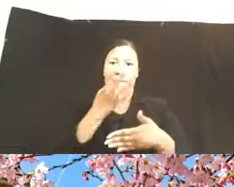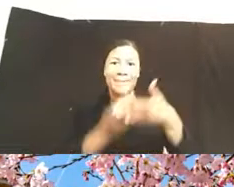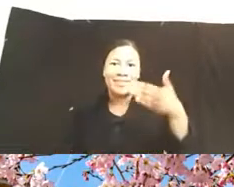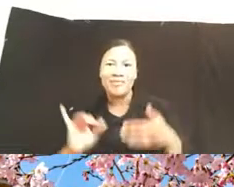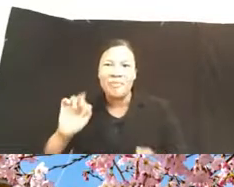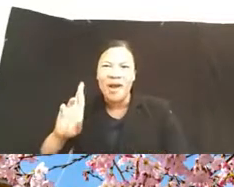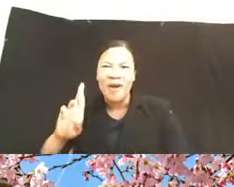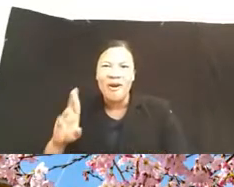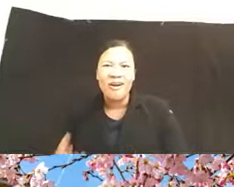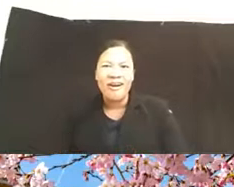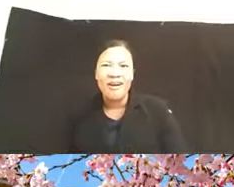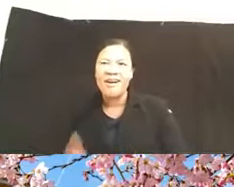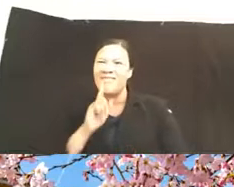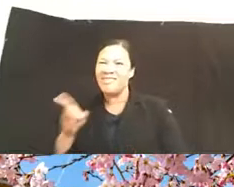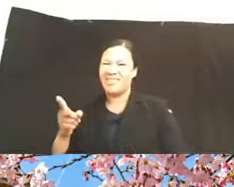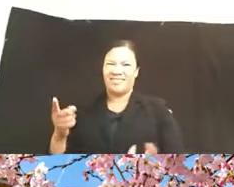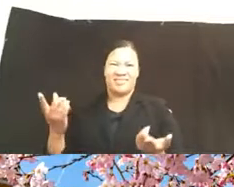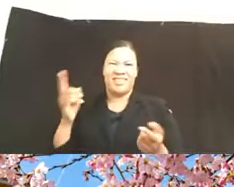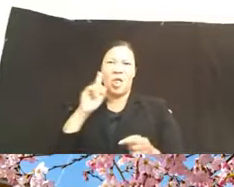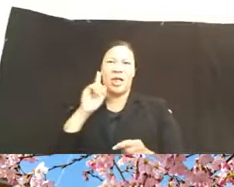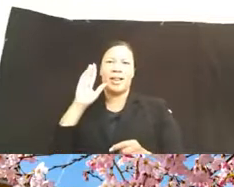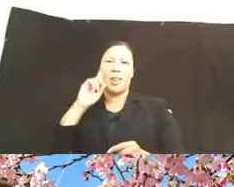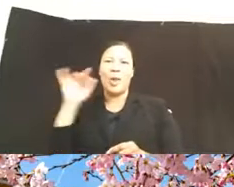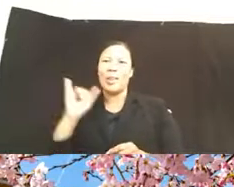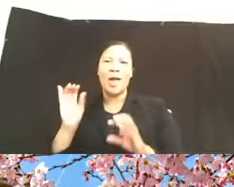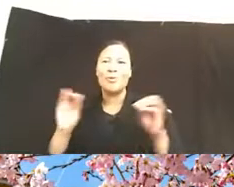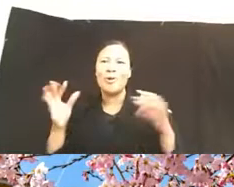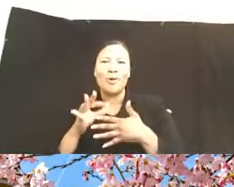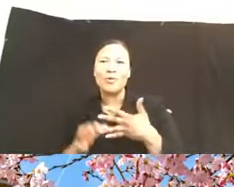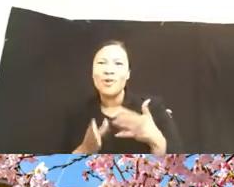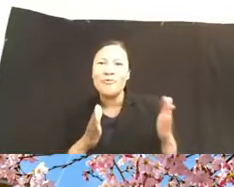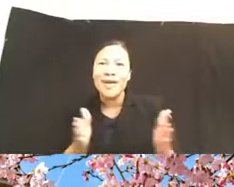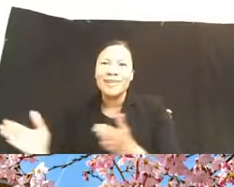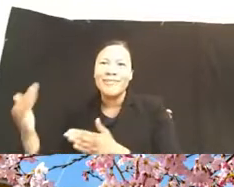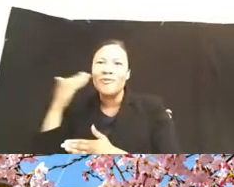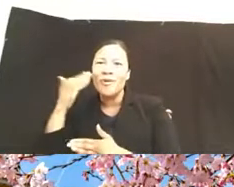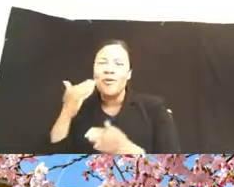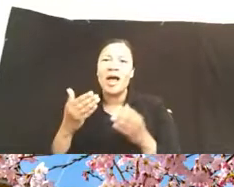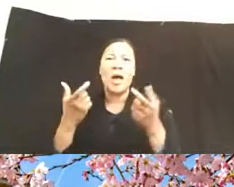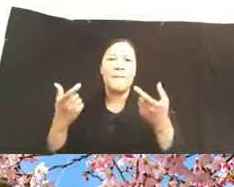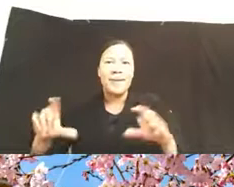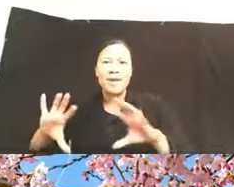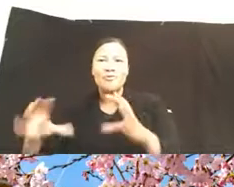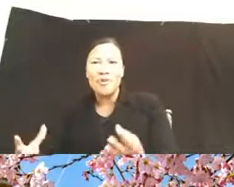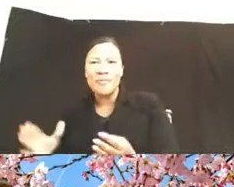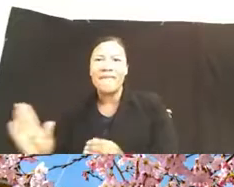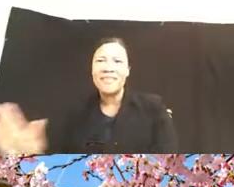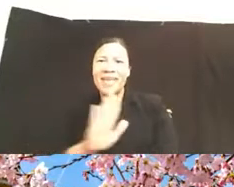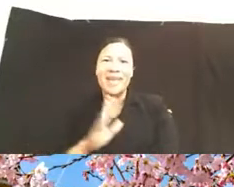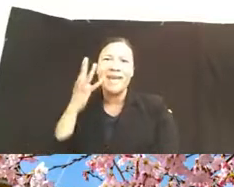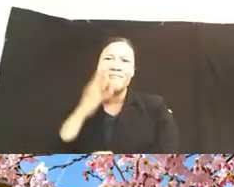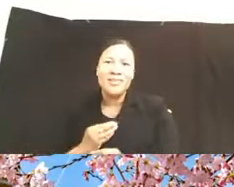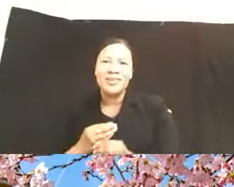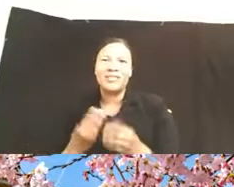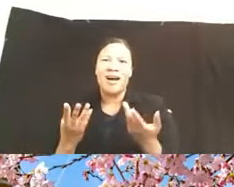if there were no alternative ways of knowing, and that large groups of peoples and their experiences, contributions didn't exist, and if they